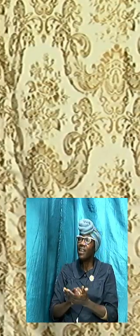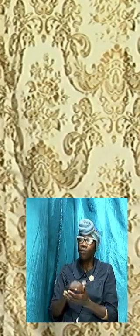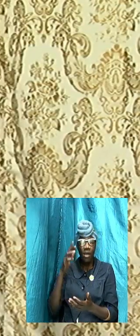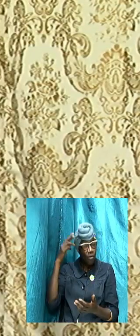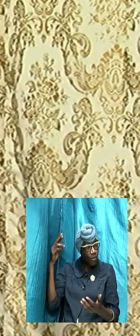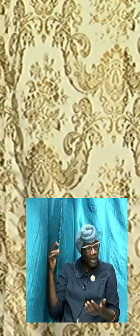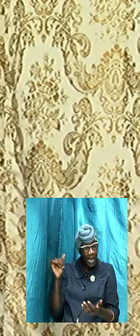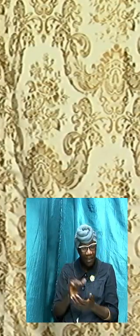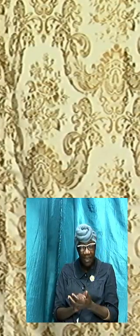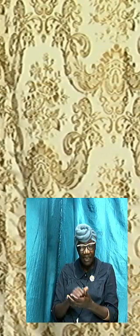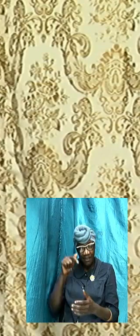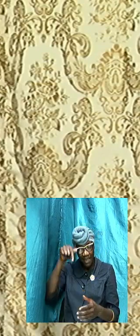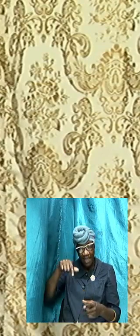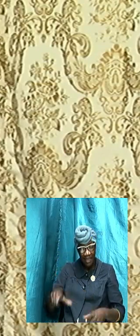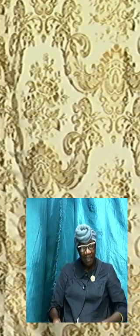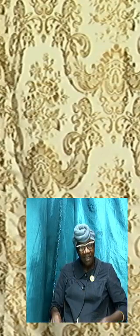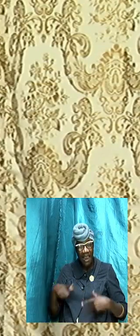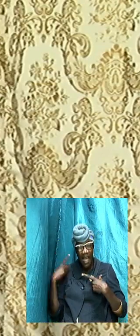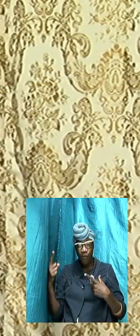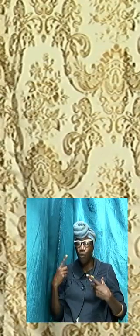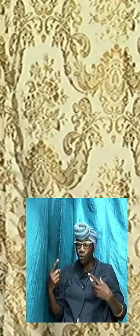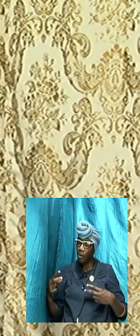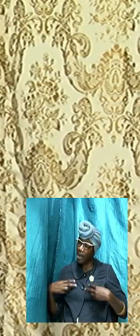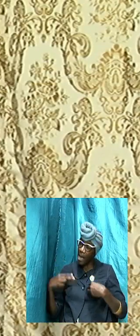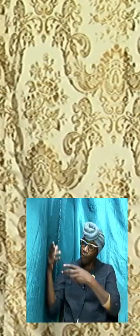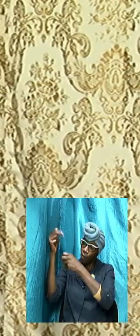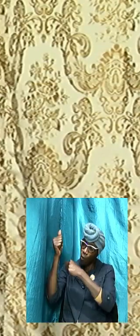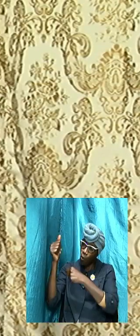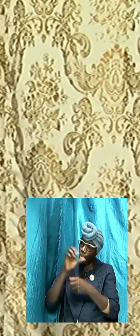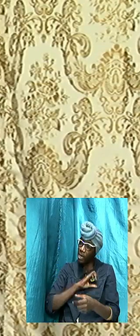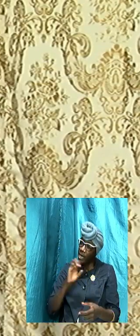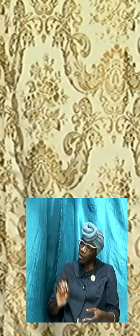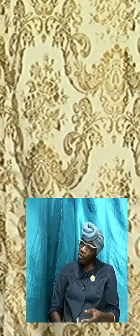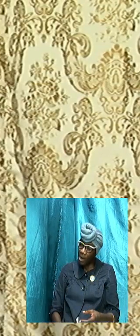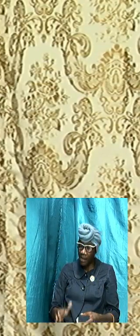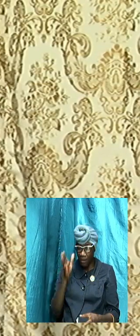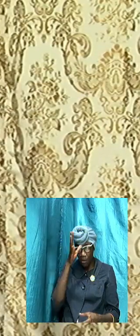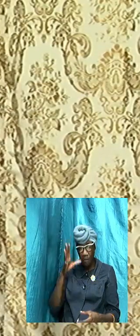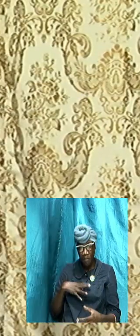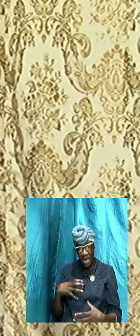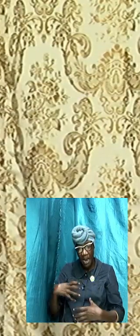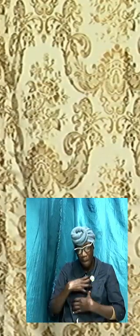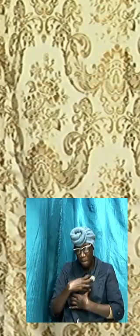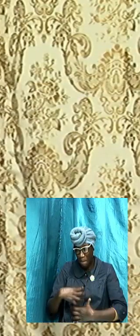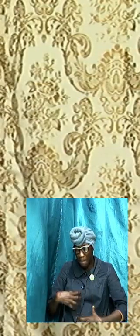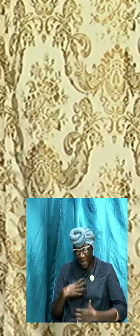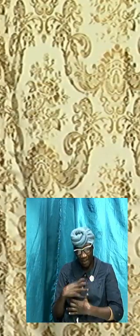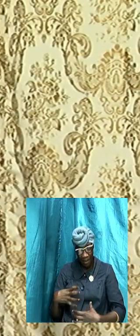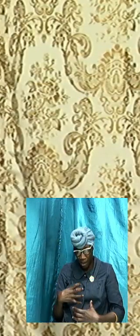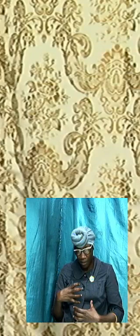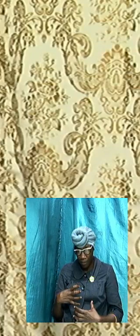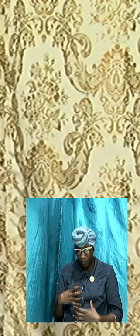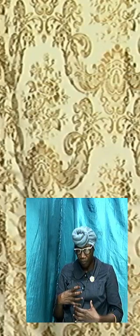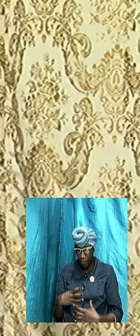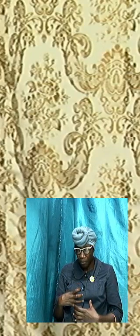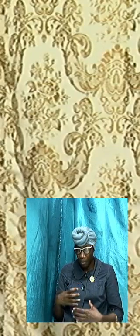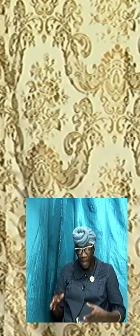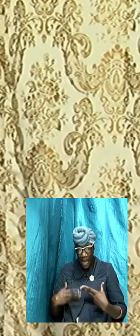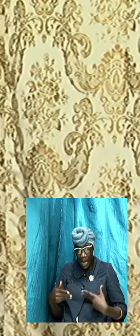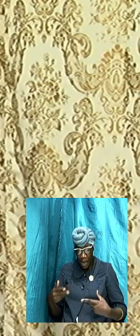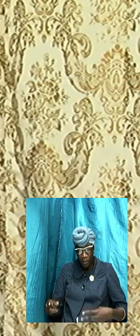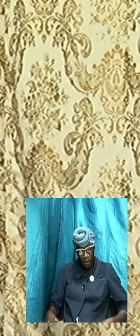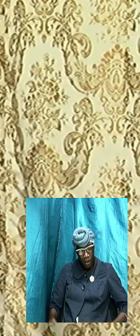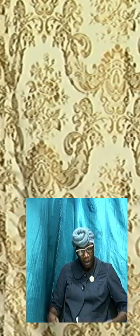realize that if it's in this life only we have hope in Christ, we have men most miserable. But I'm happy that we have a lively